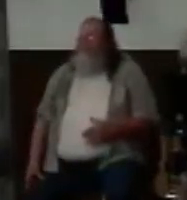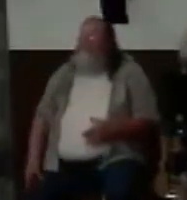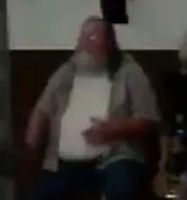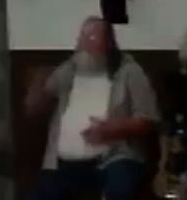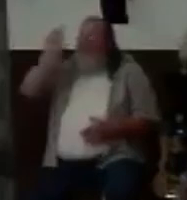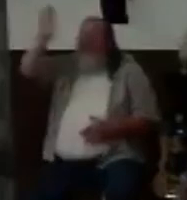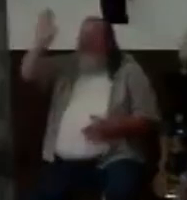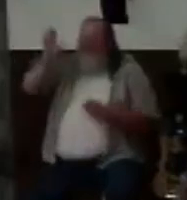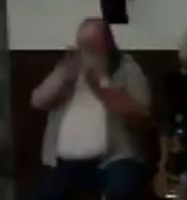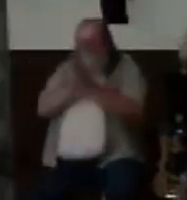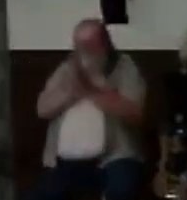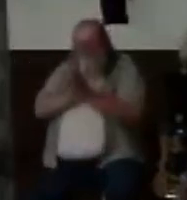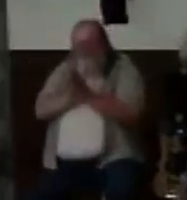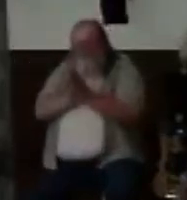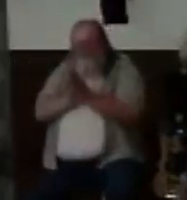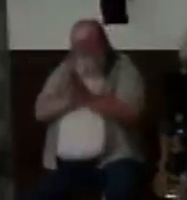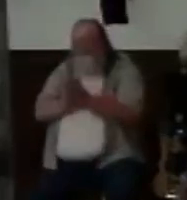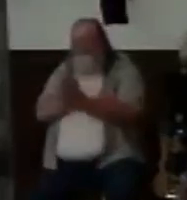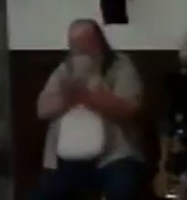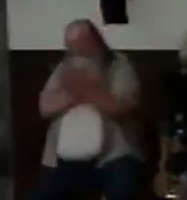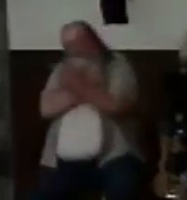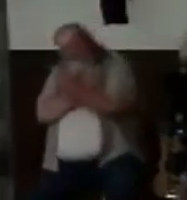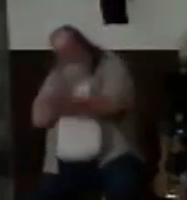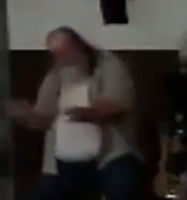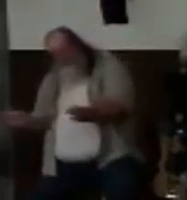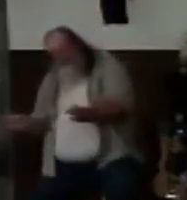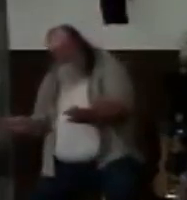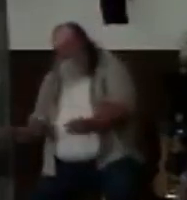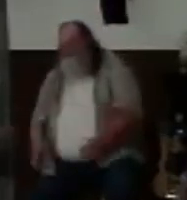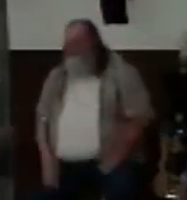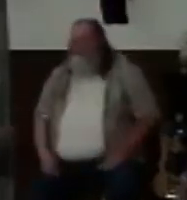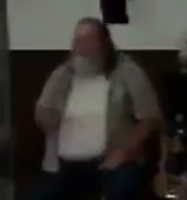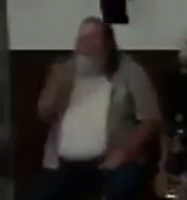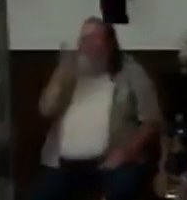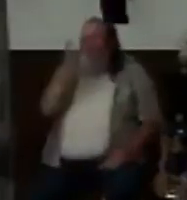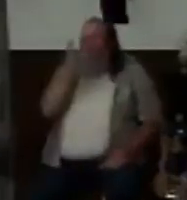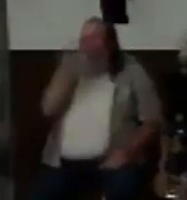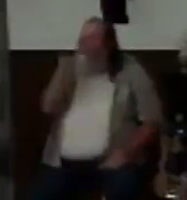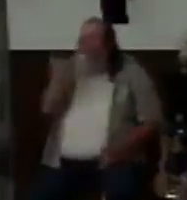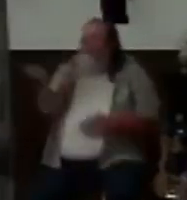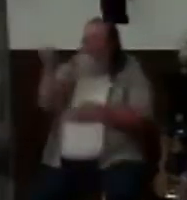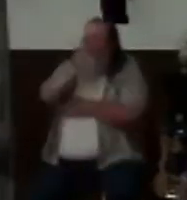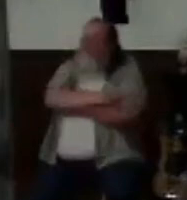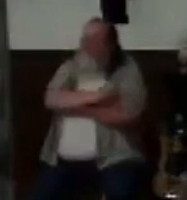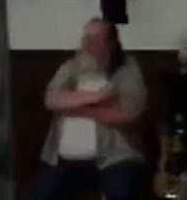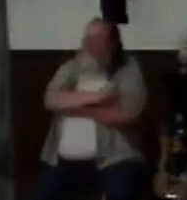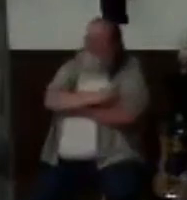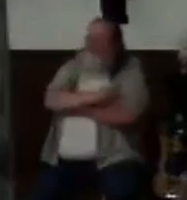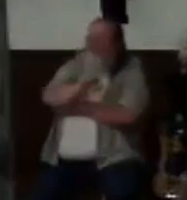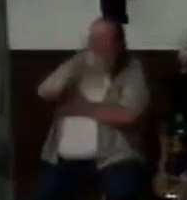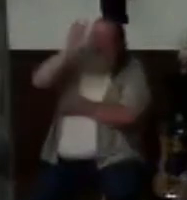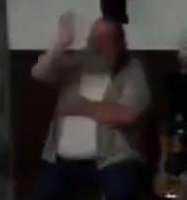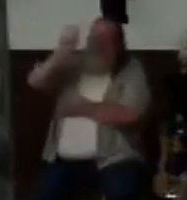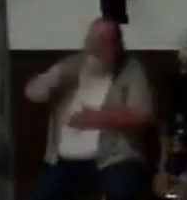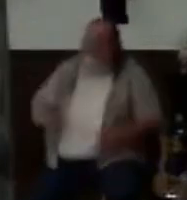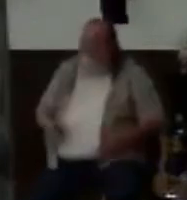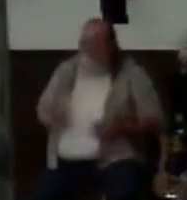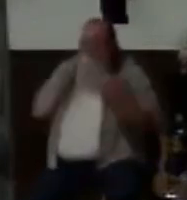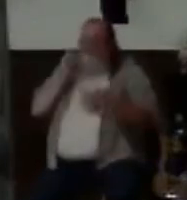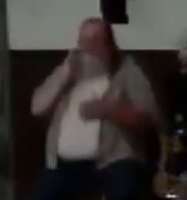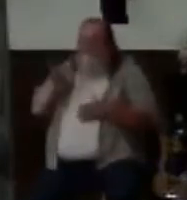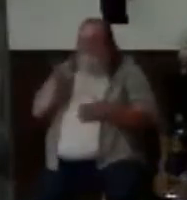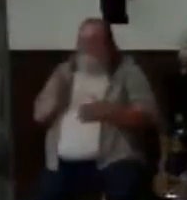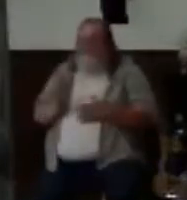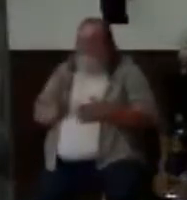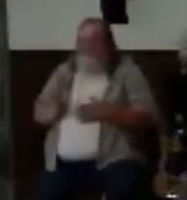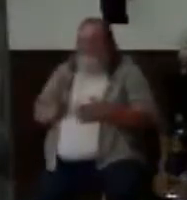One day we'll no longer suffer. One day when your living water, oh God, will flow, we'll no longer